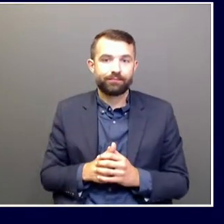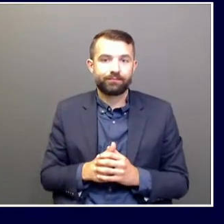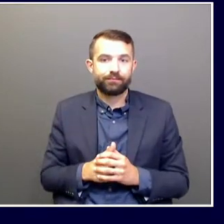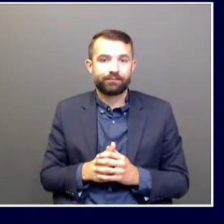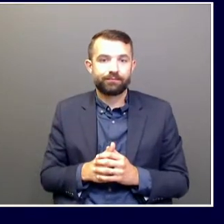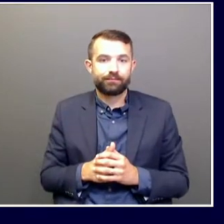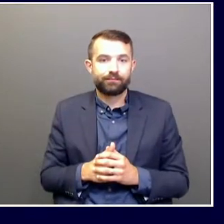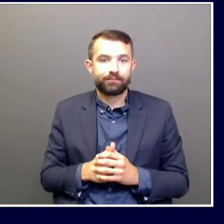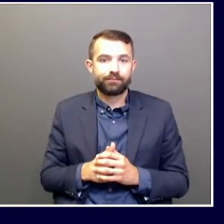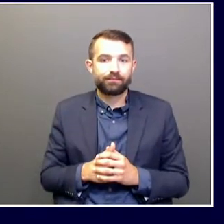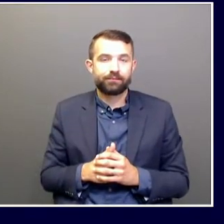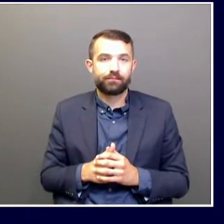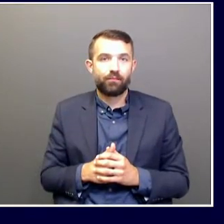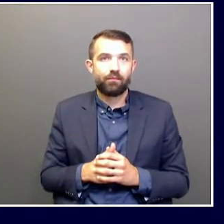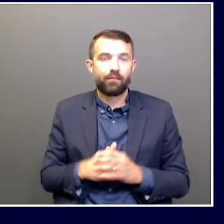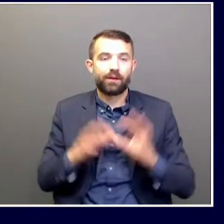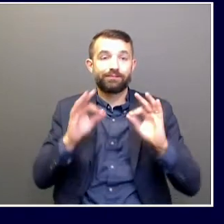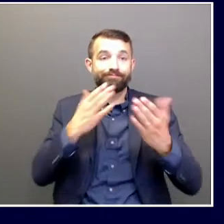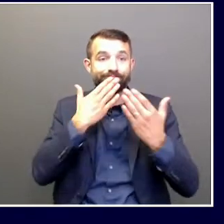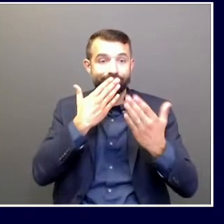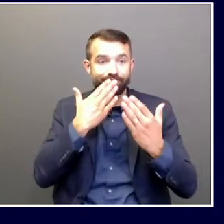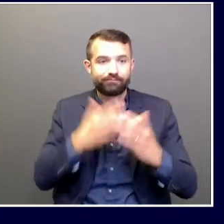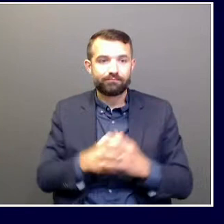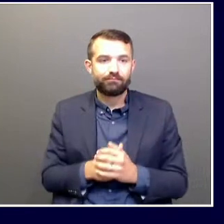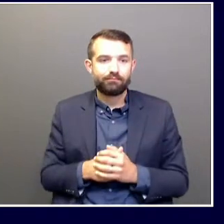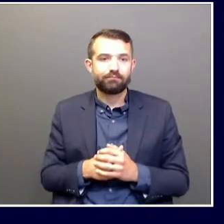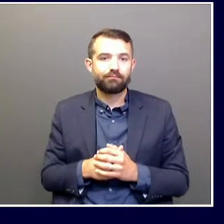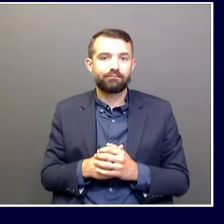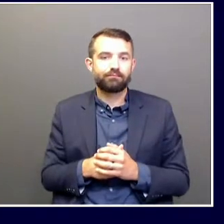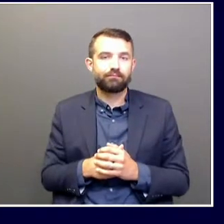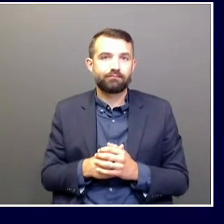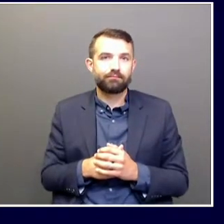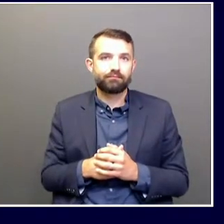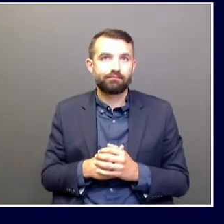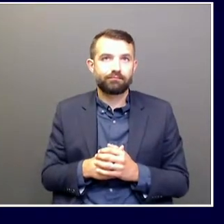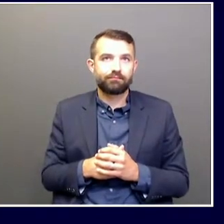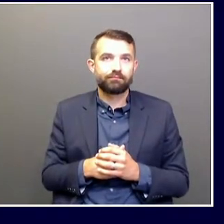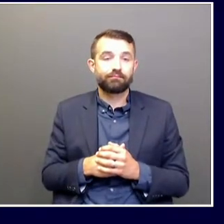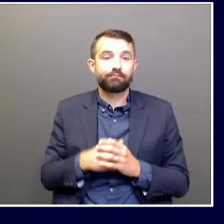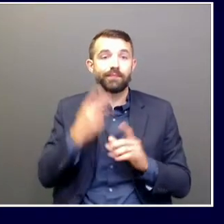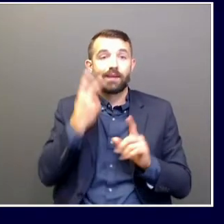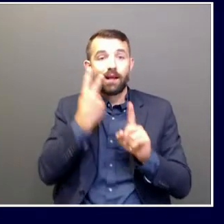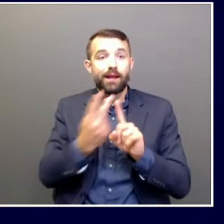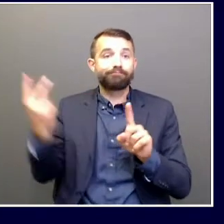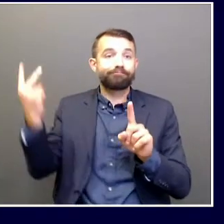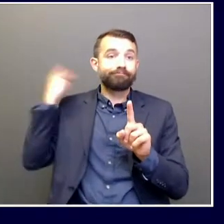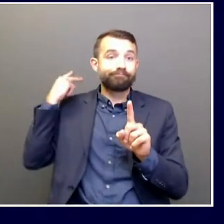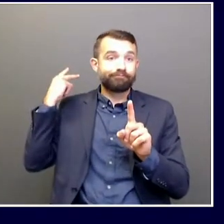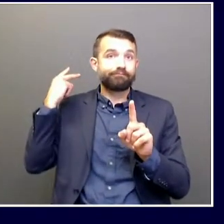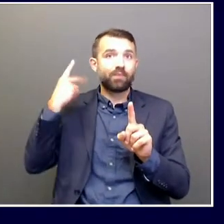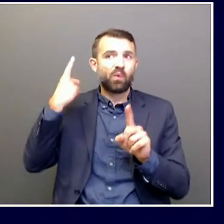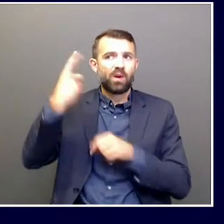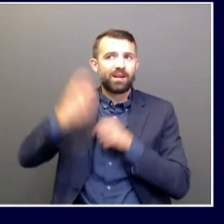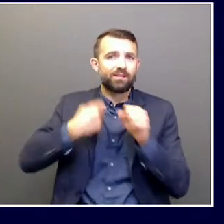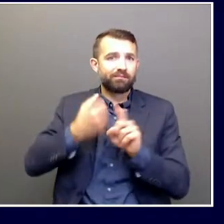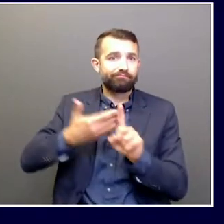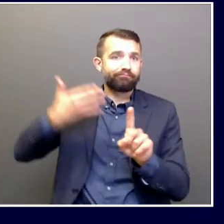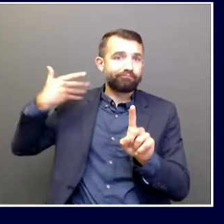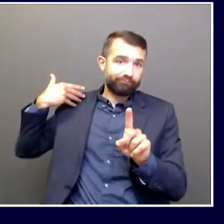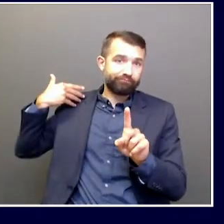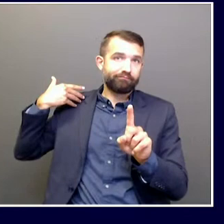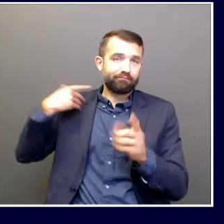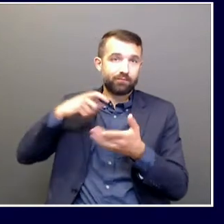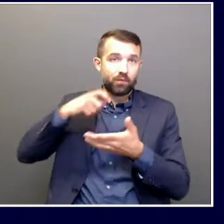Thank you, Dr. Shah, Commissioner Lambrew, and Governor Mills. I was looking back at my notes, and a year ago today, there were 40 new cases